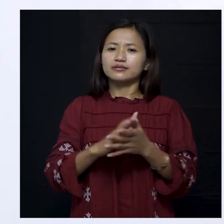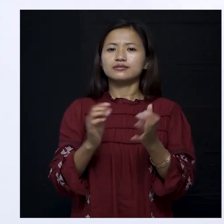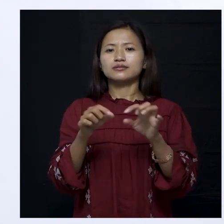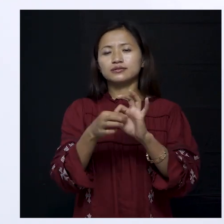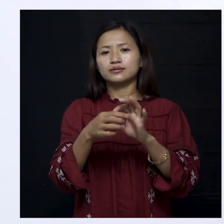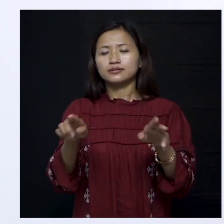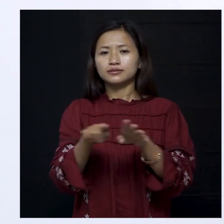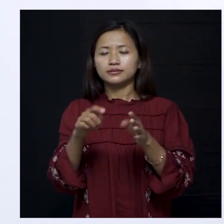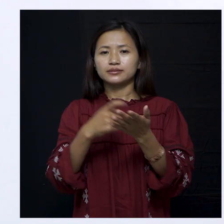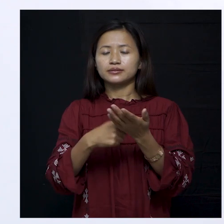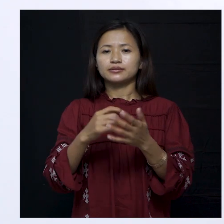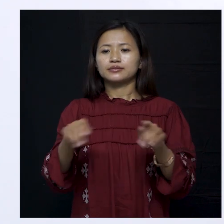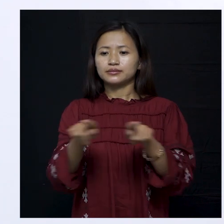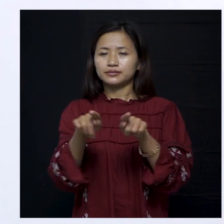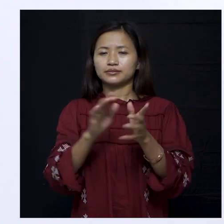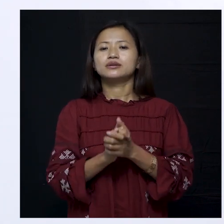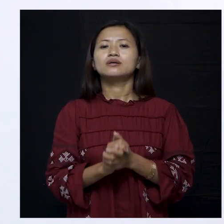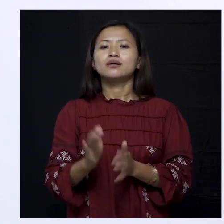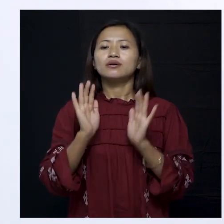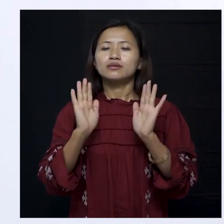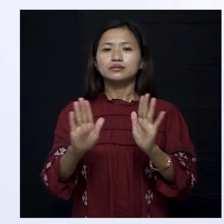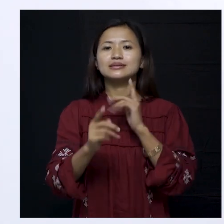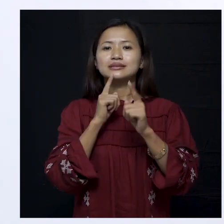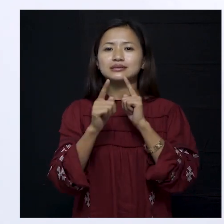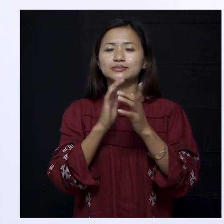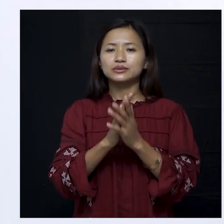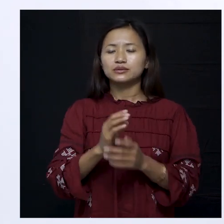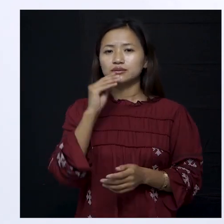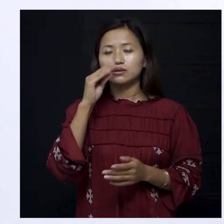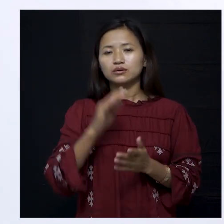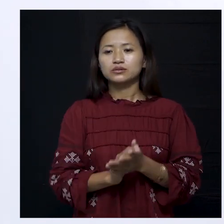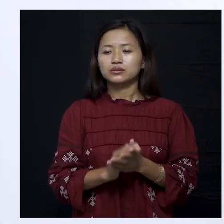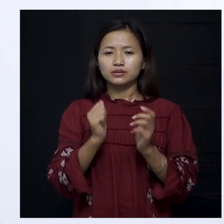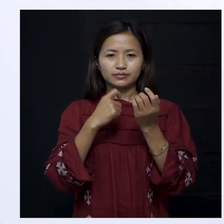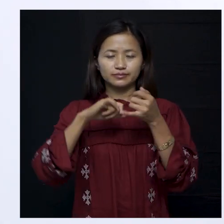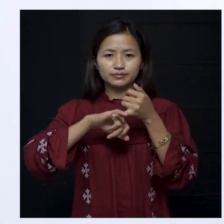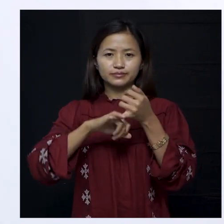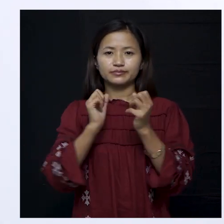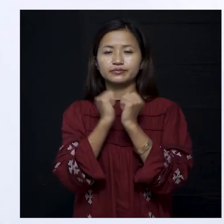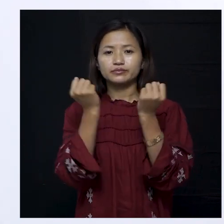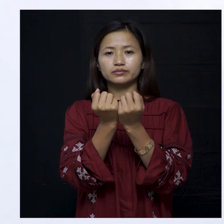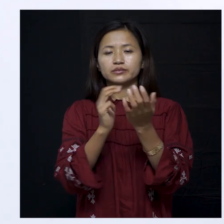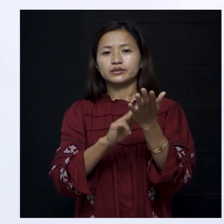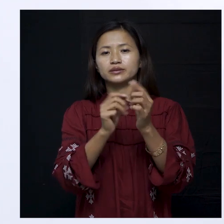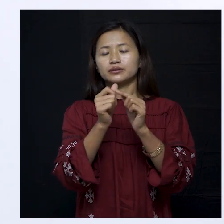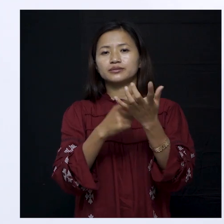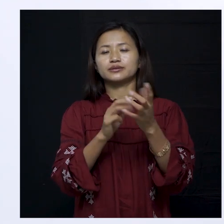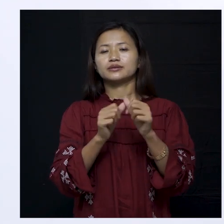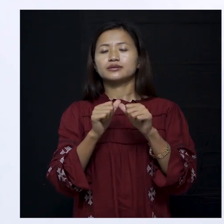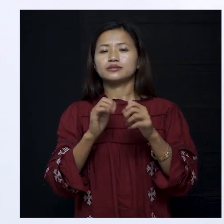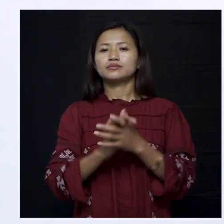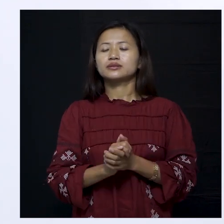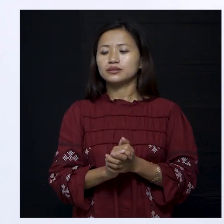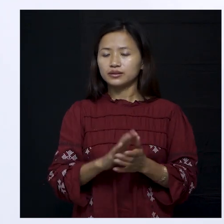everybody knows that. But you have to know that you are speaking on the social media and not on this modern technology.